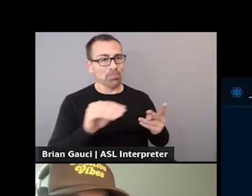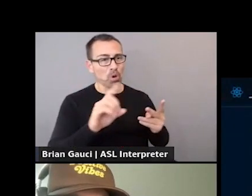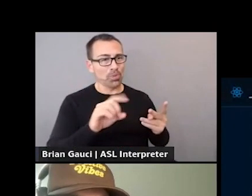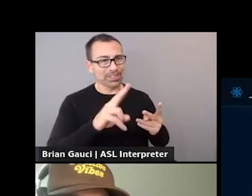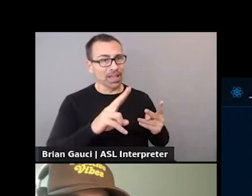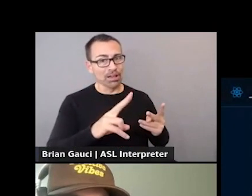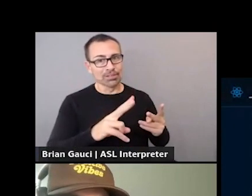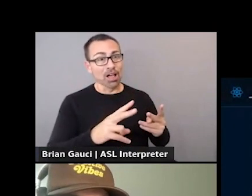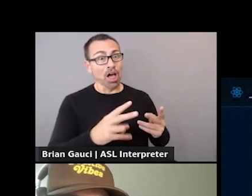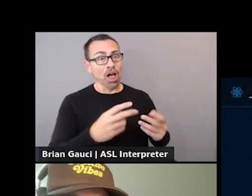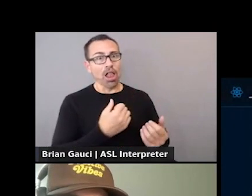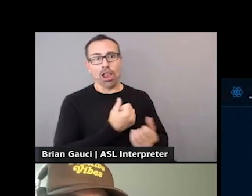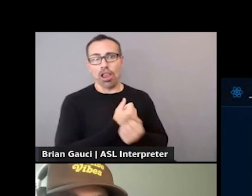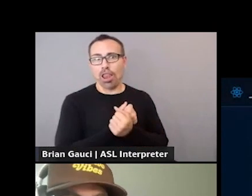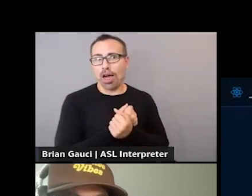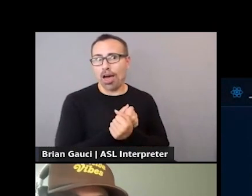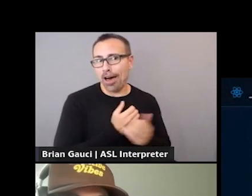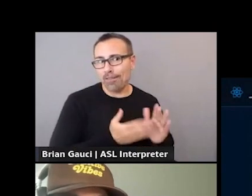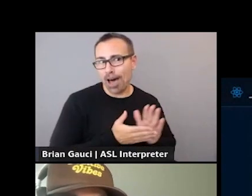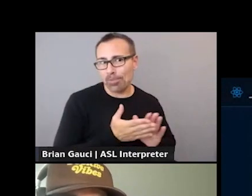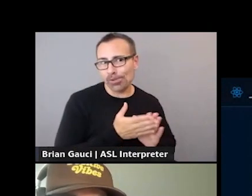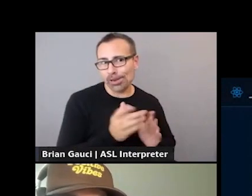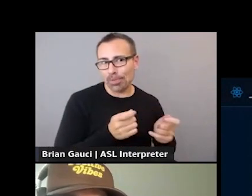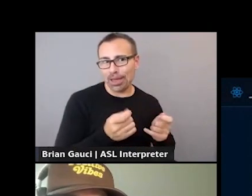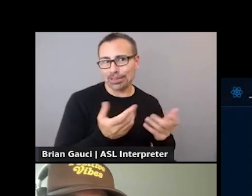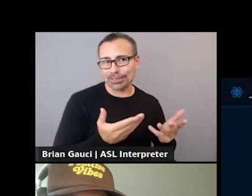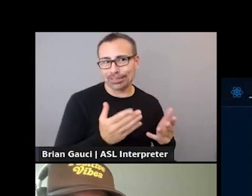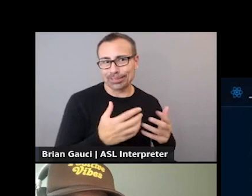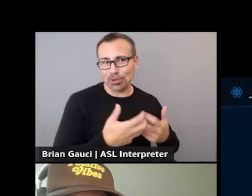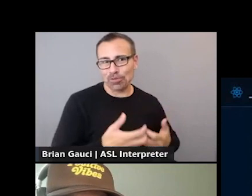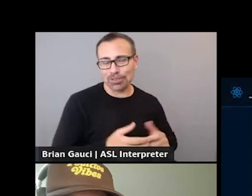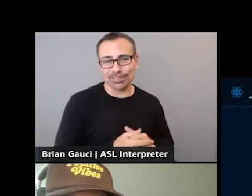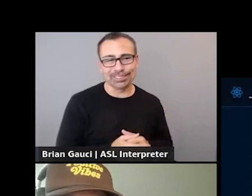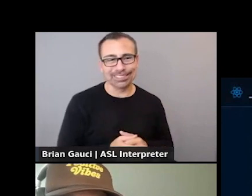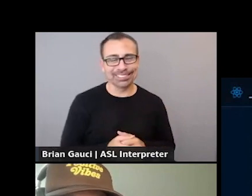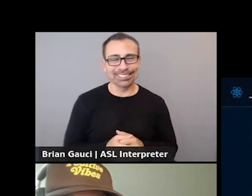managed service, Michael. Michael, I got a quick question. So